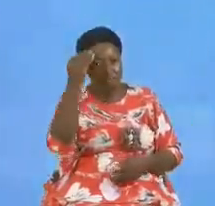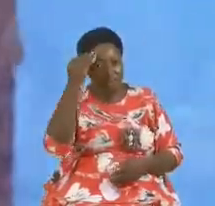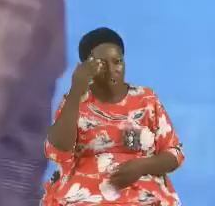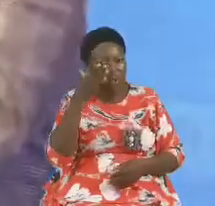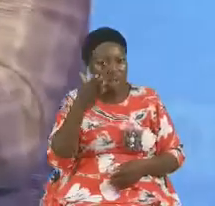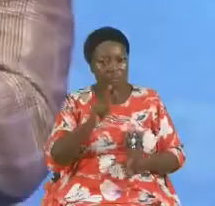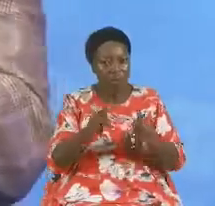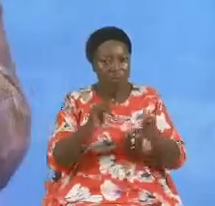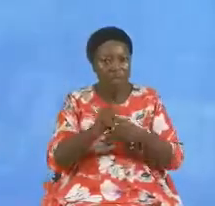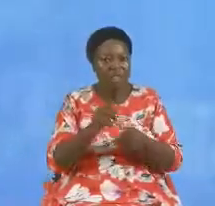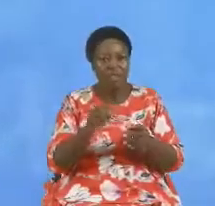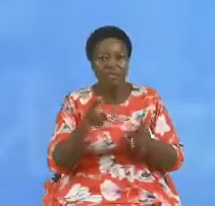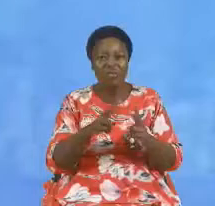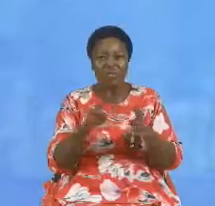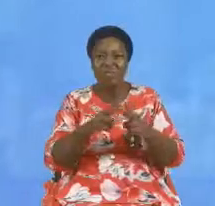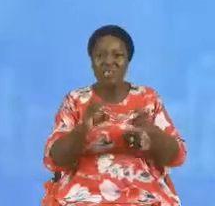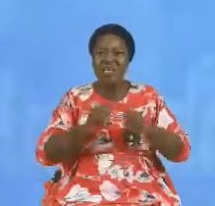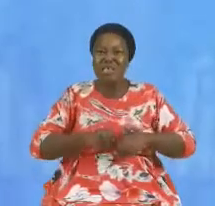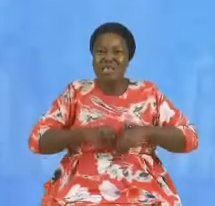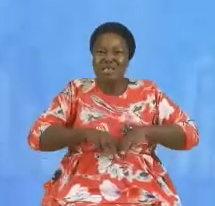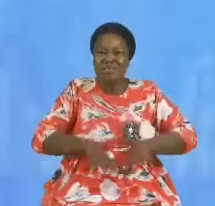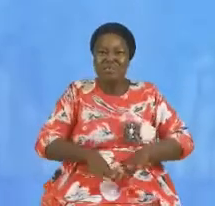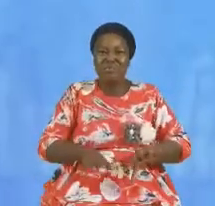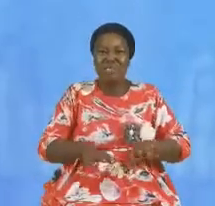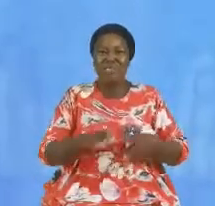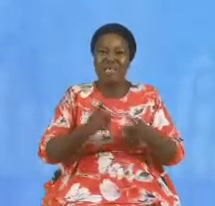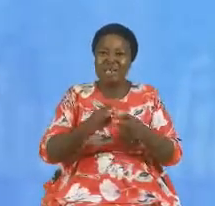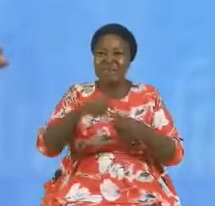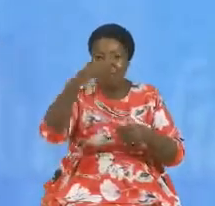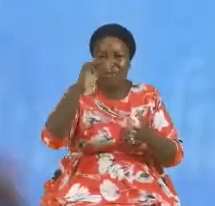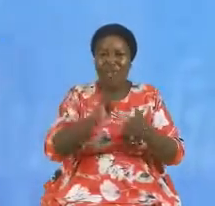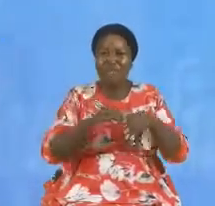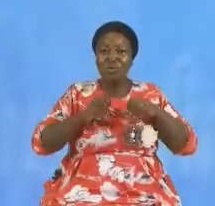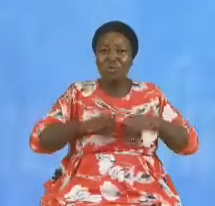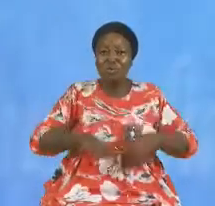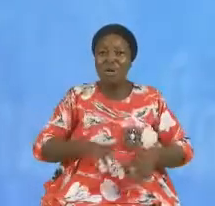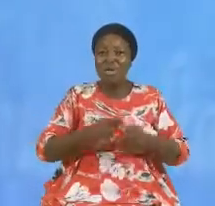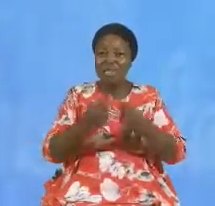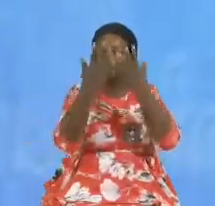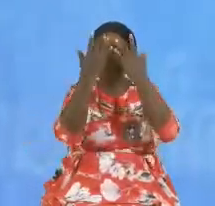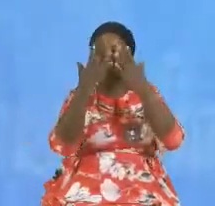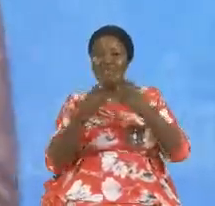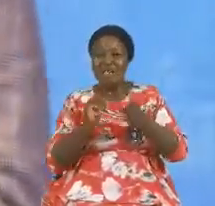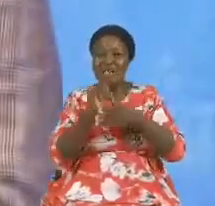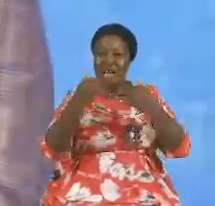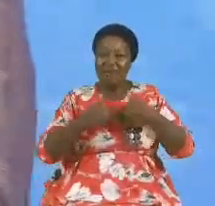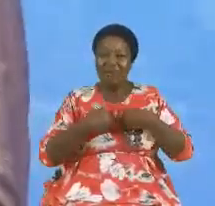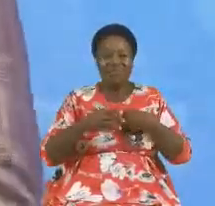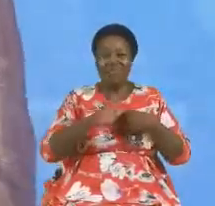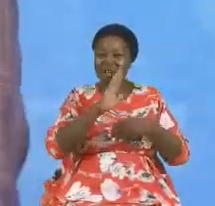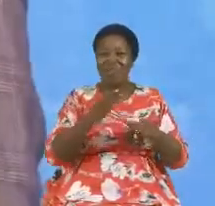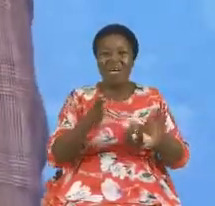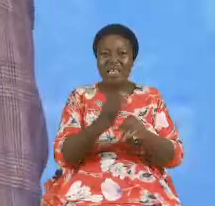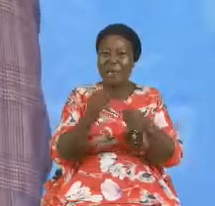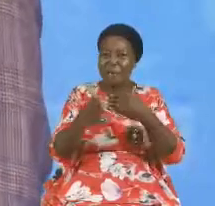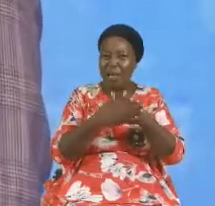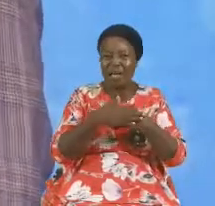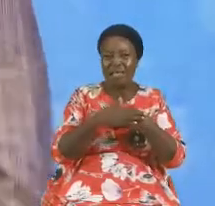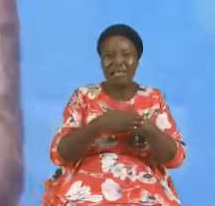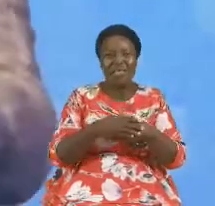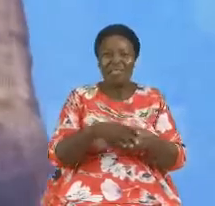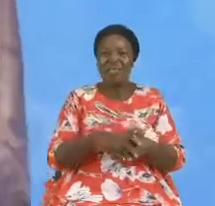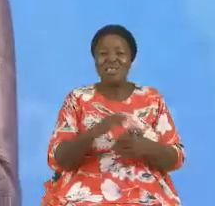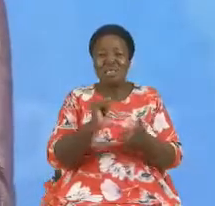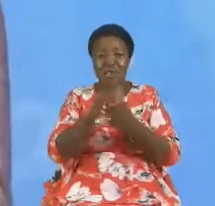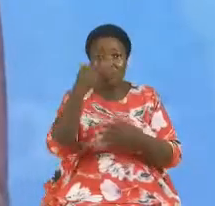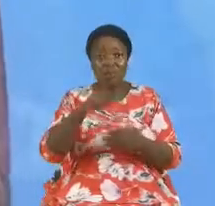things, you know, there are people, they're so depressed, because of that sorrow in heart, and